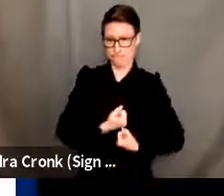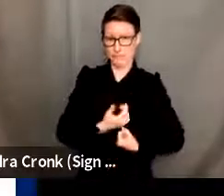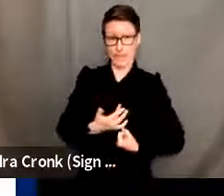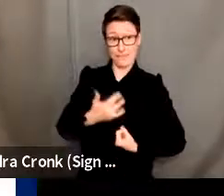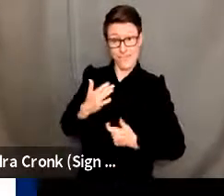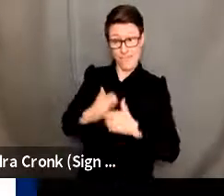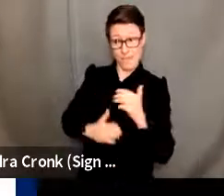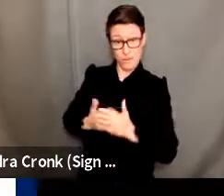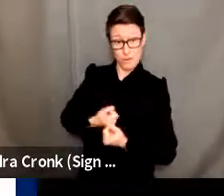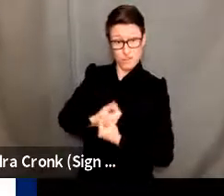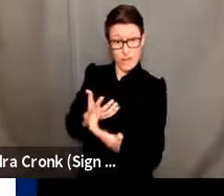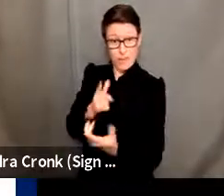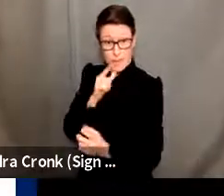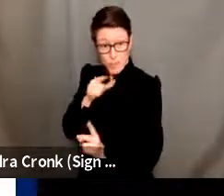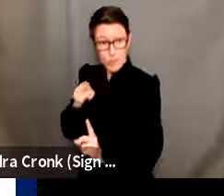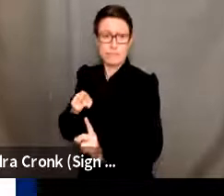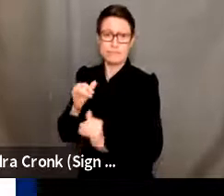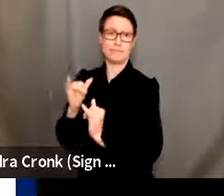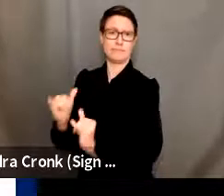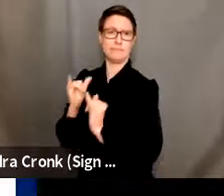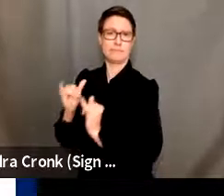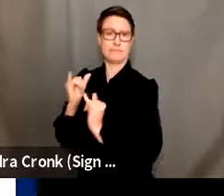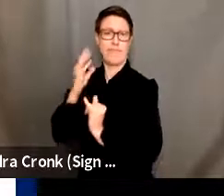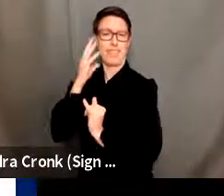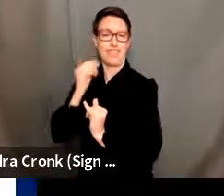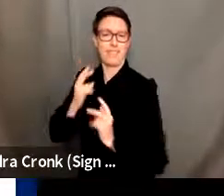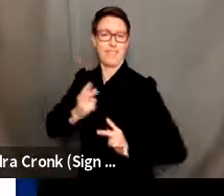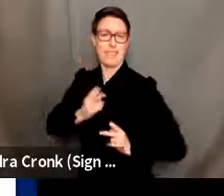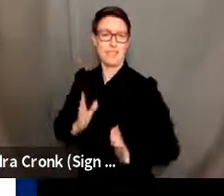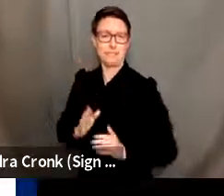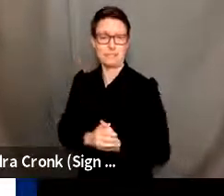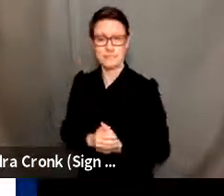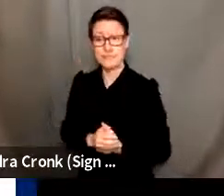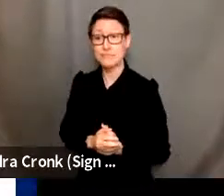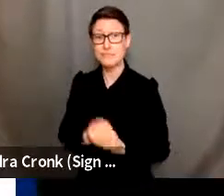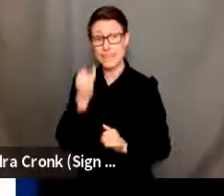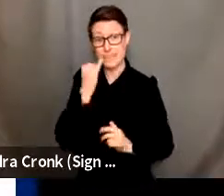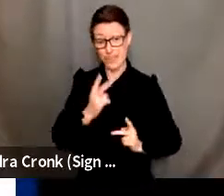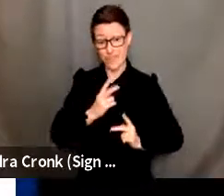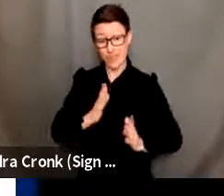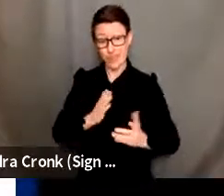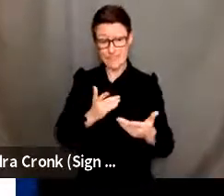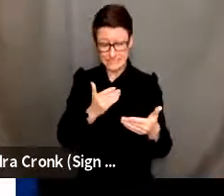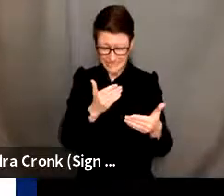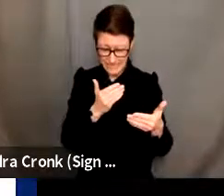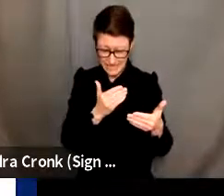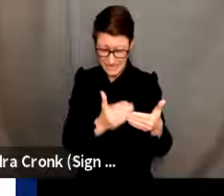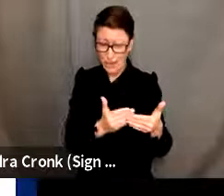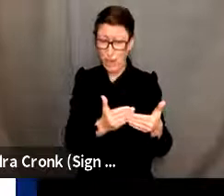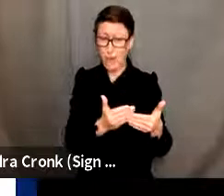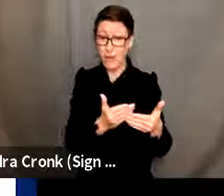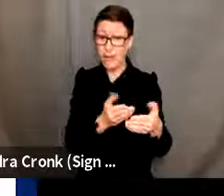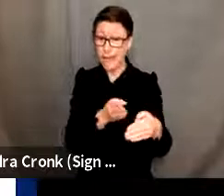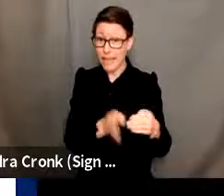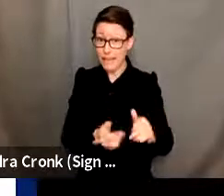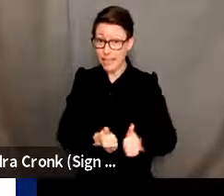volunteers can come in. When a veteran is near the end of life and needs some companionship, a veteran is someone that